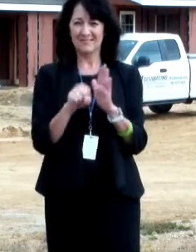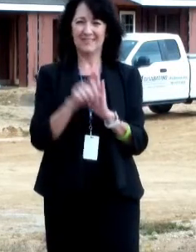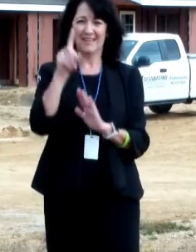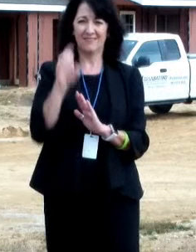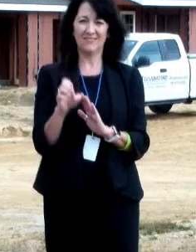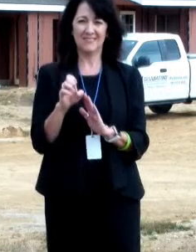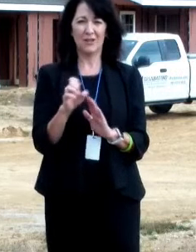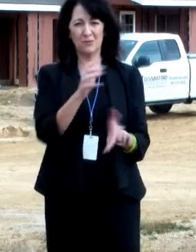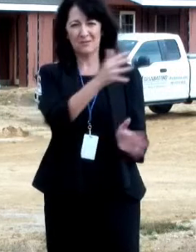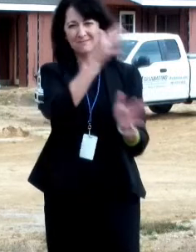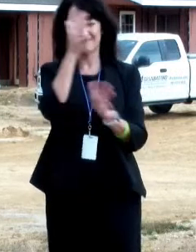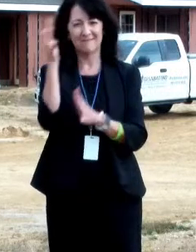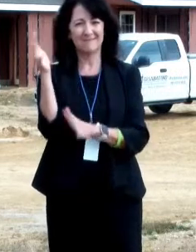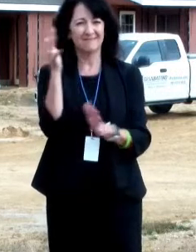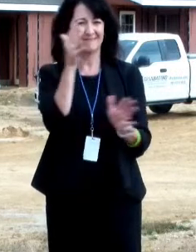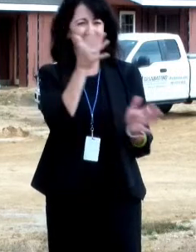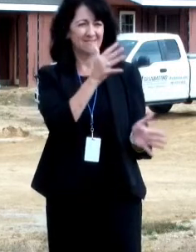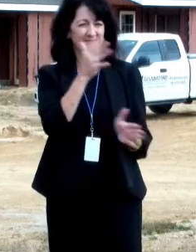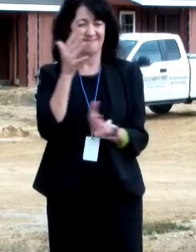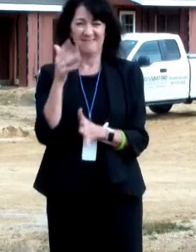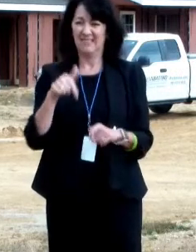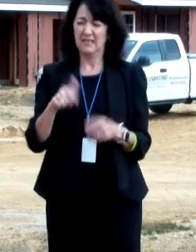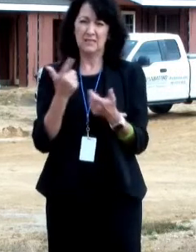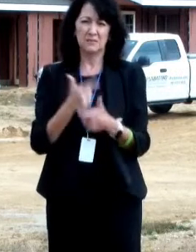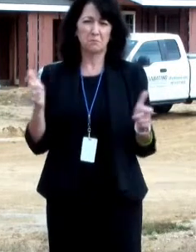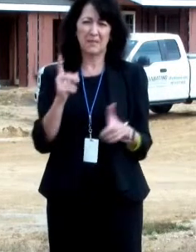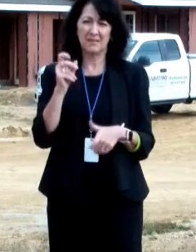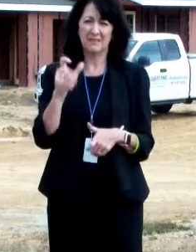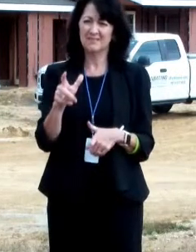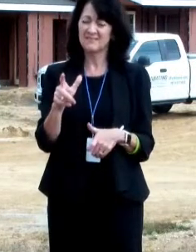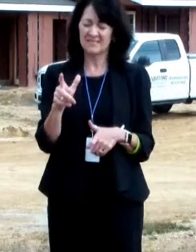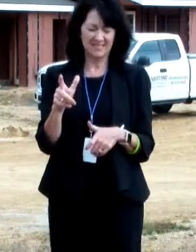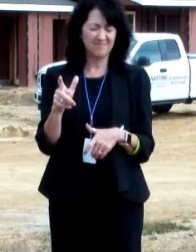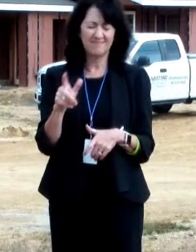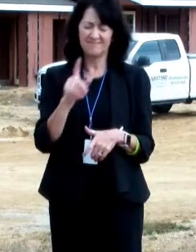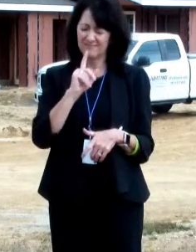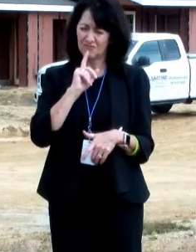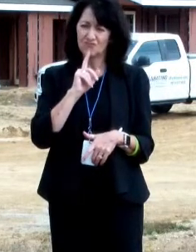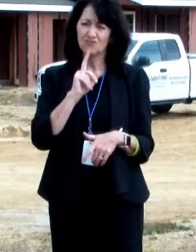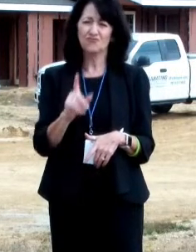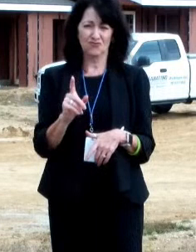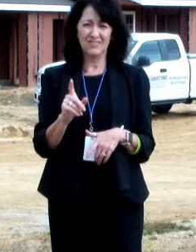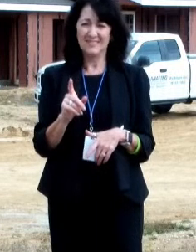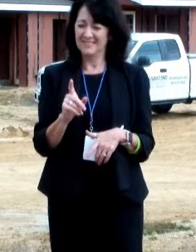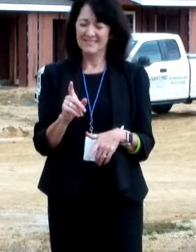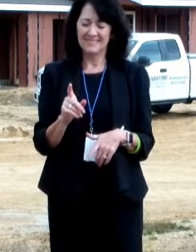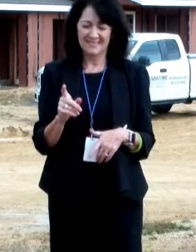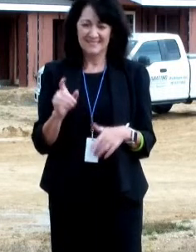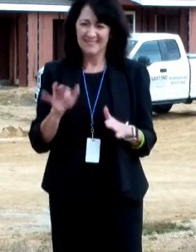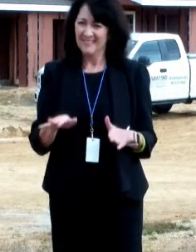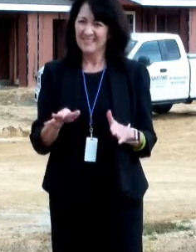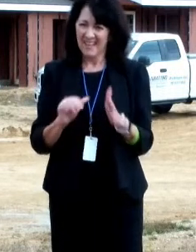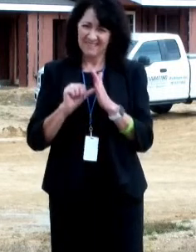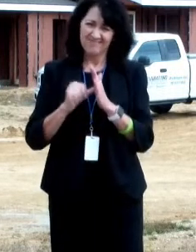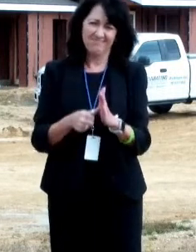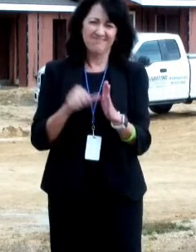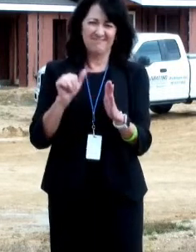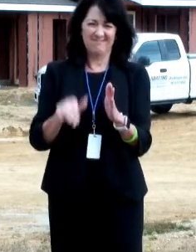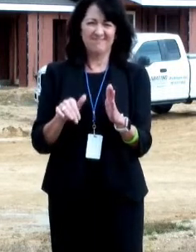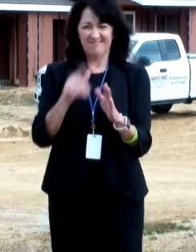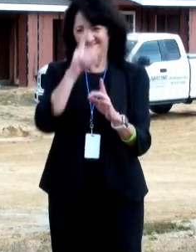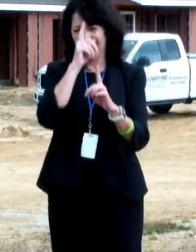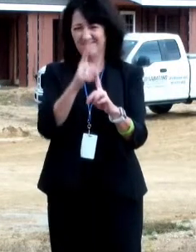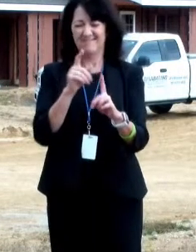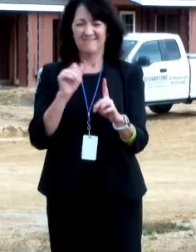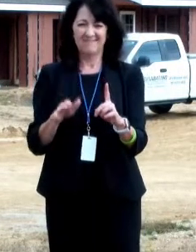A huge deal is an understatement. The state of Delaware has been supportive of this project for a number of years now. Prior